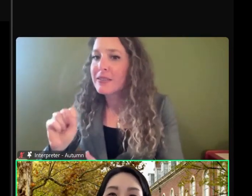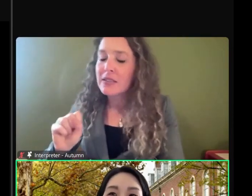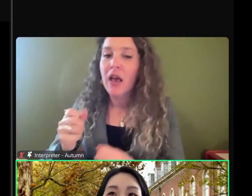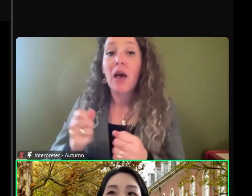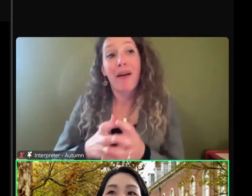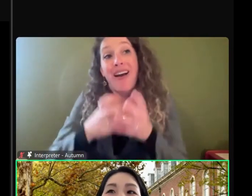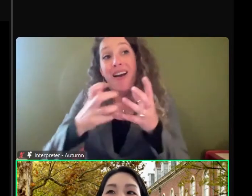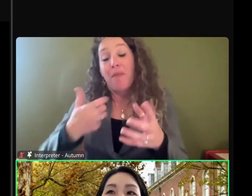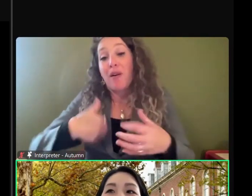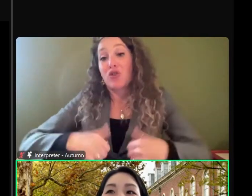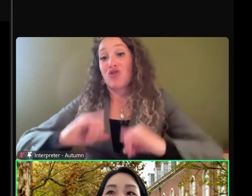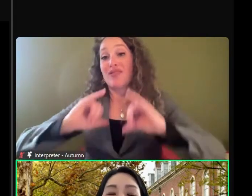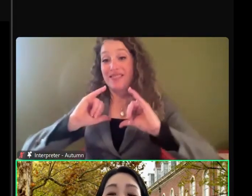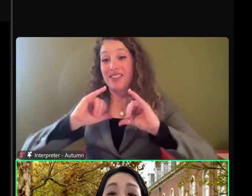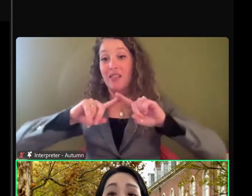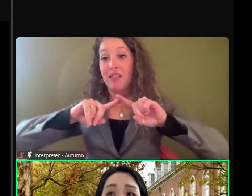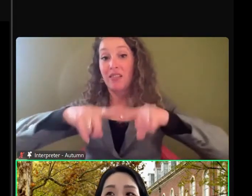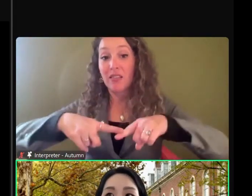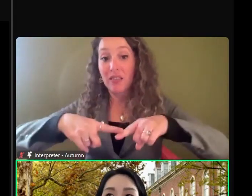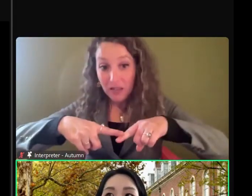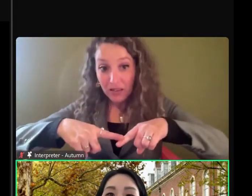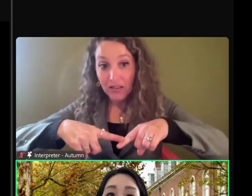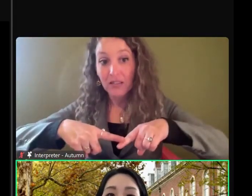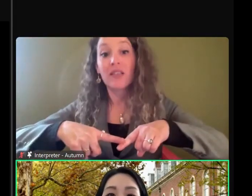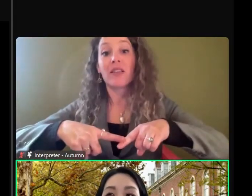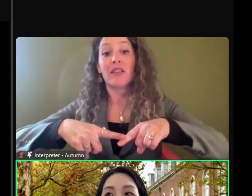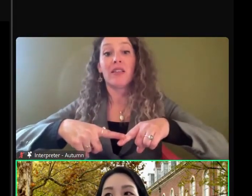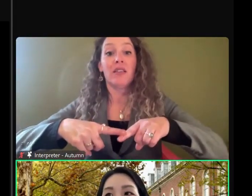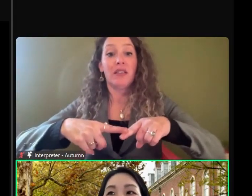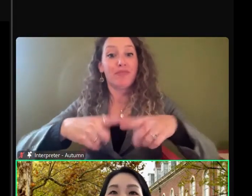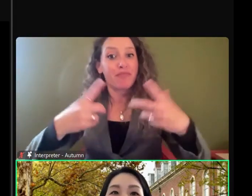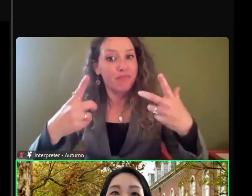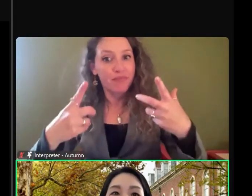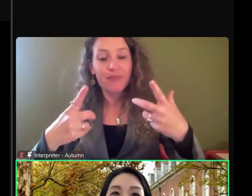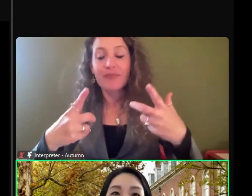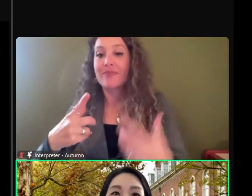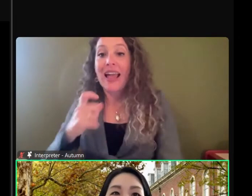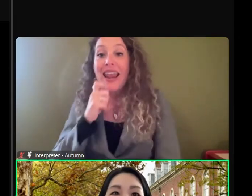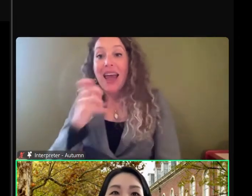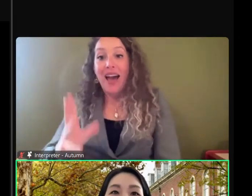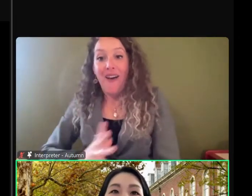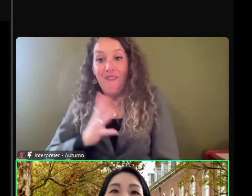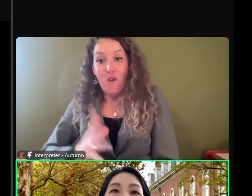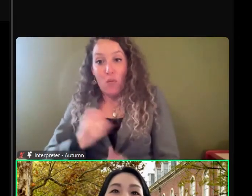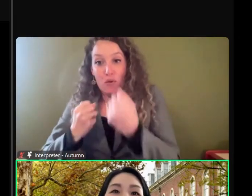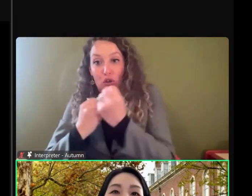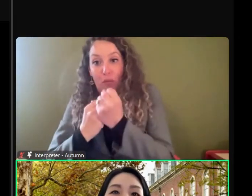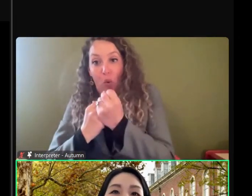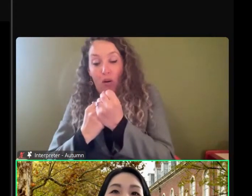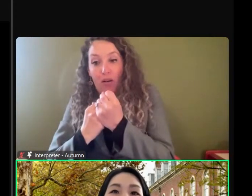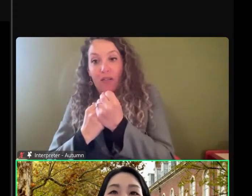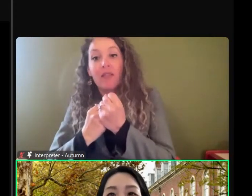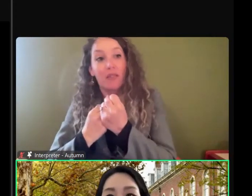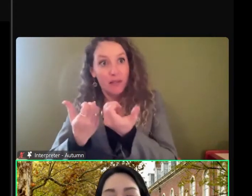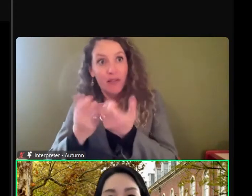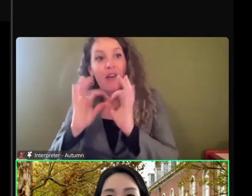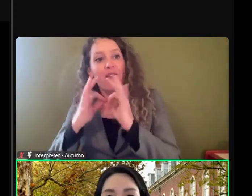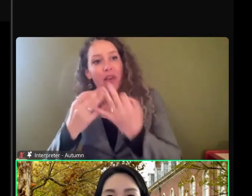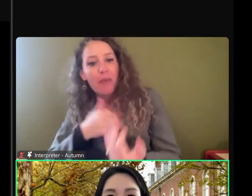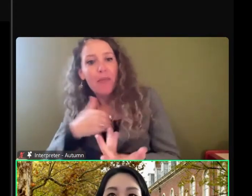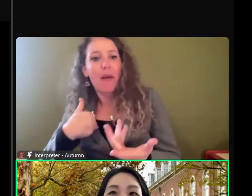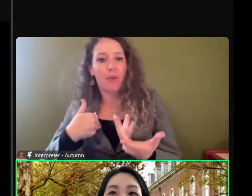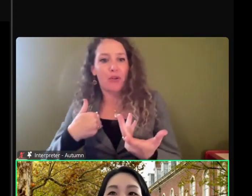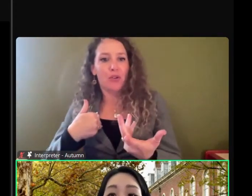rely on informal support systems like family caregivers to compensate for what the